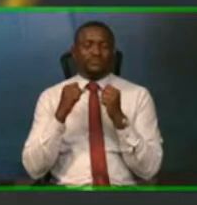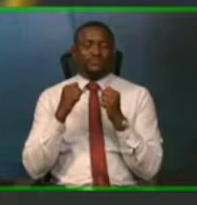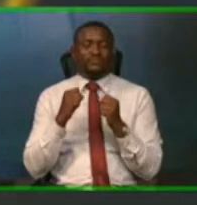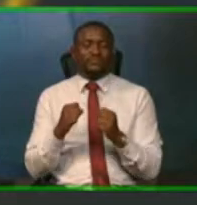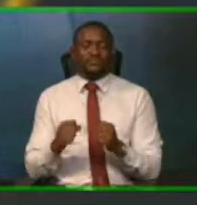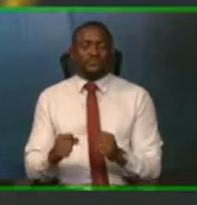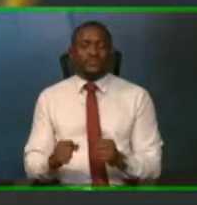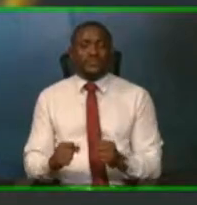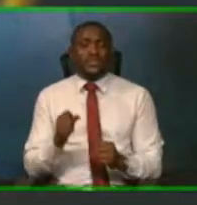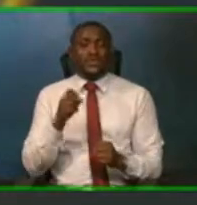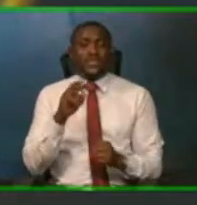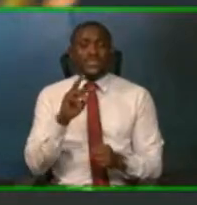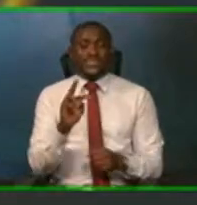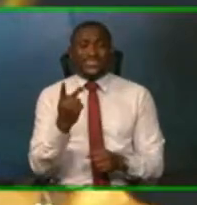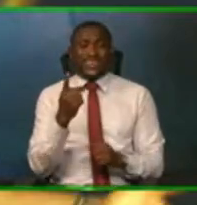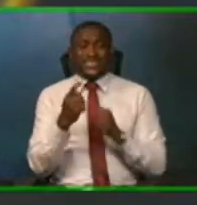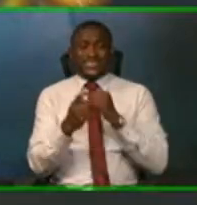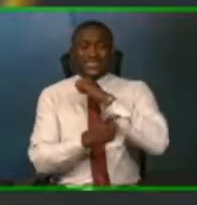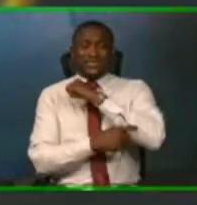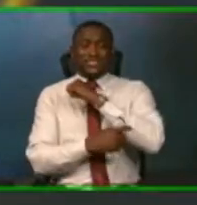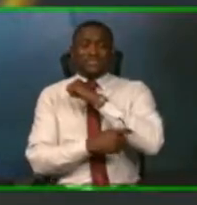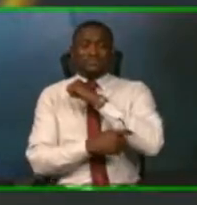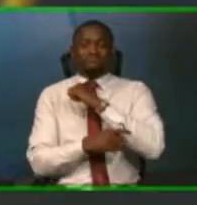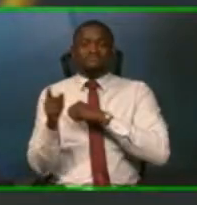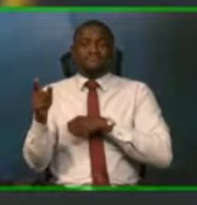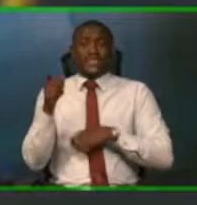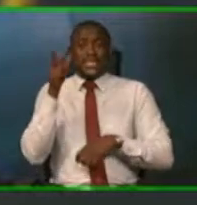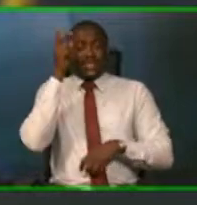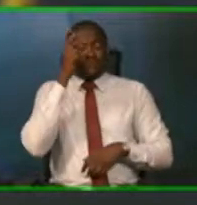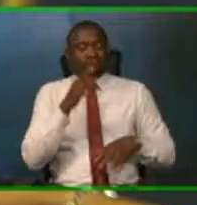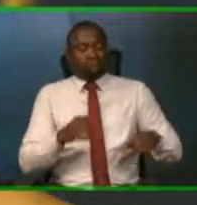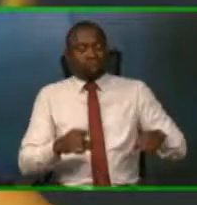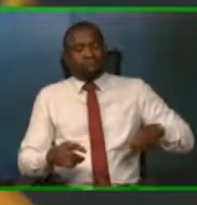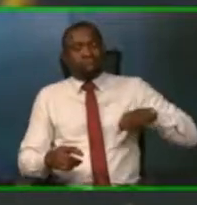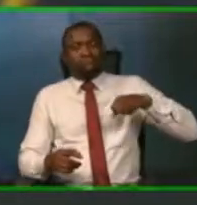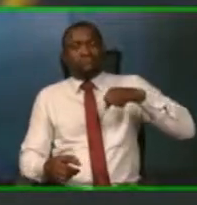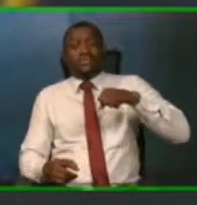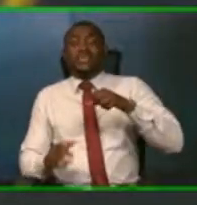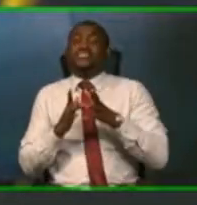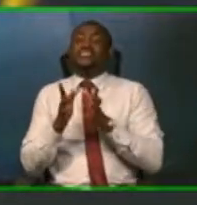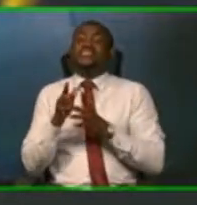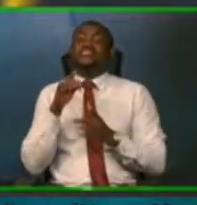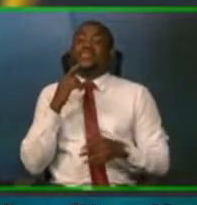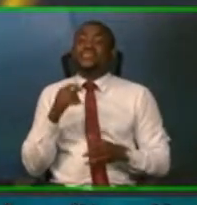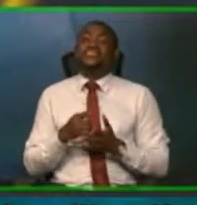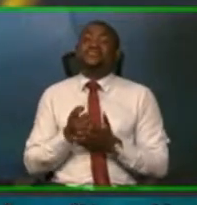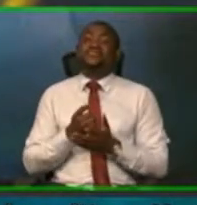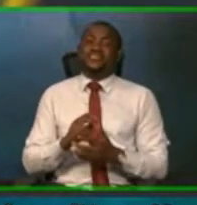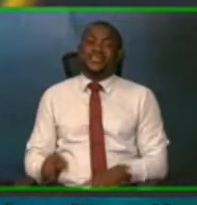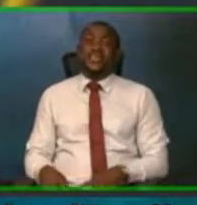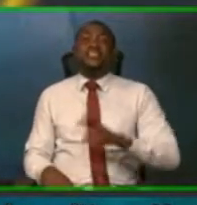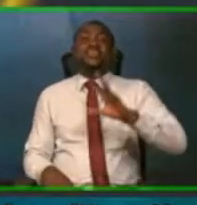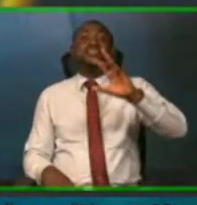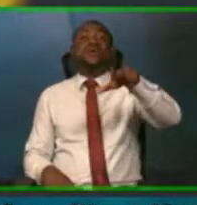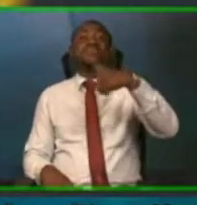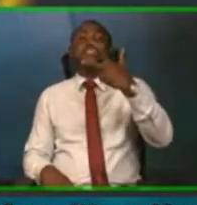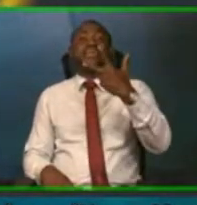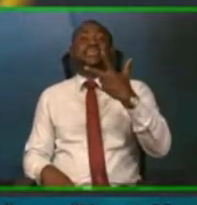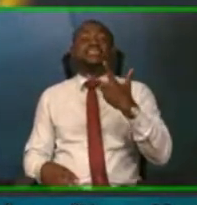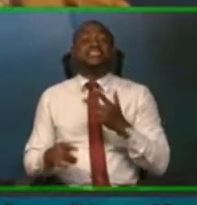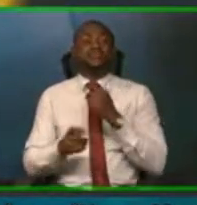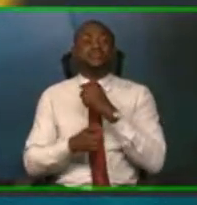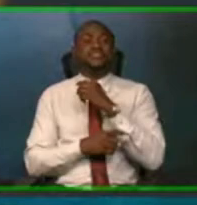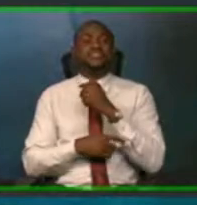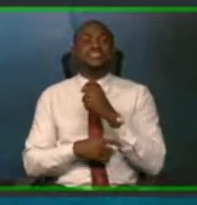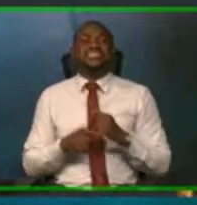the second temptation, he took him and Jesus said, it is written again. The third temptation, the Bible says, he took